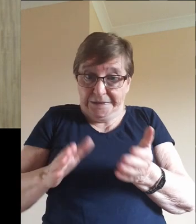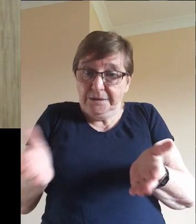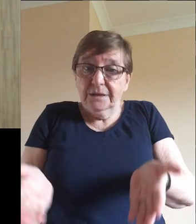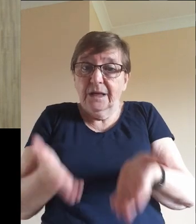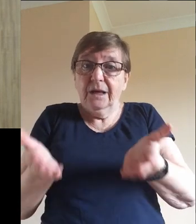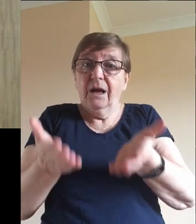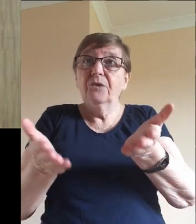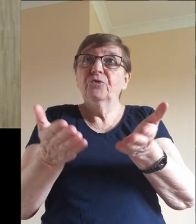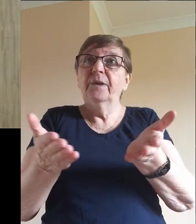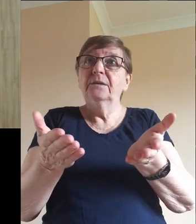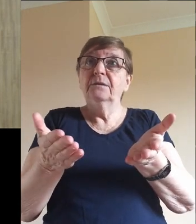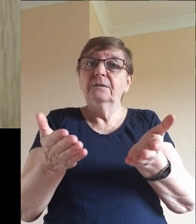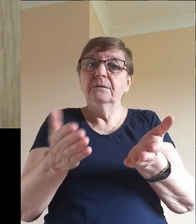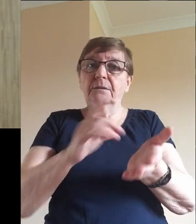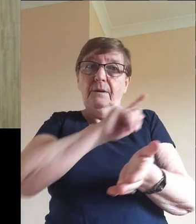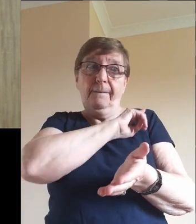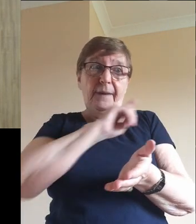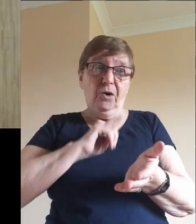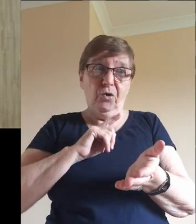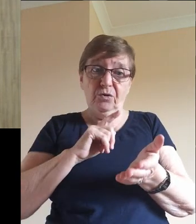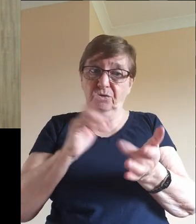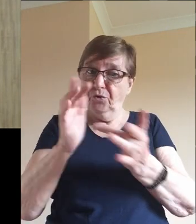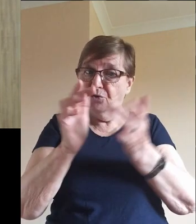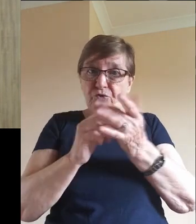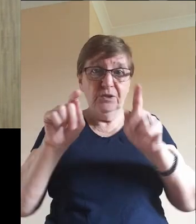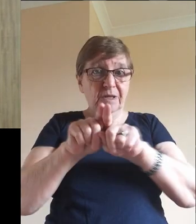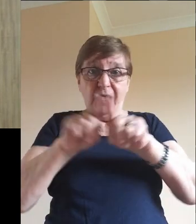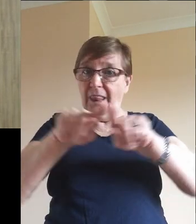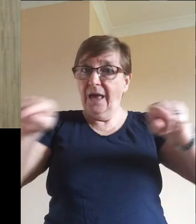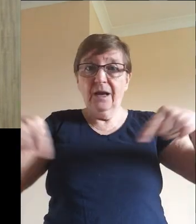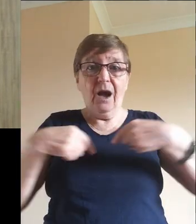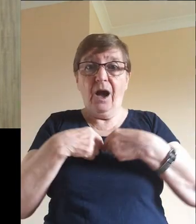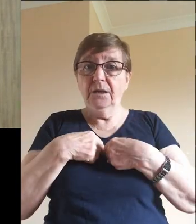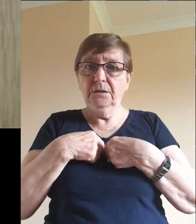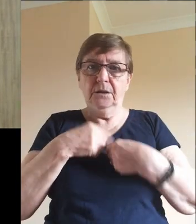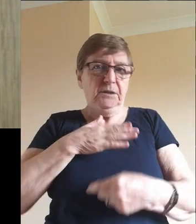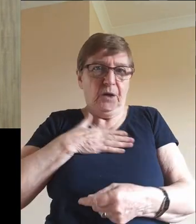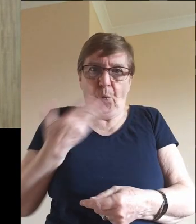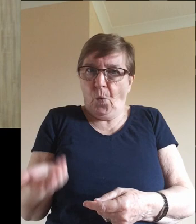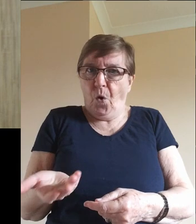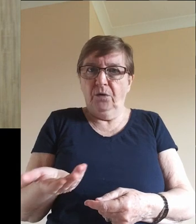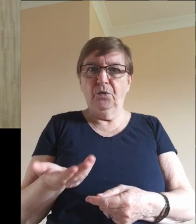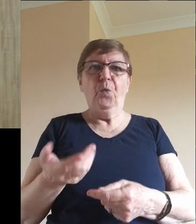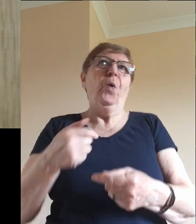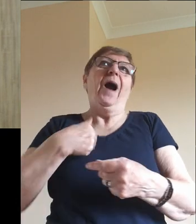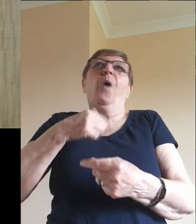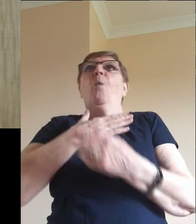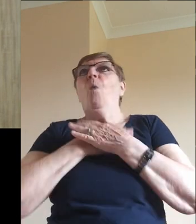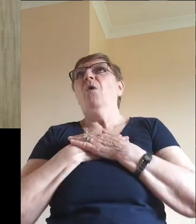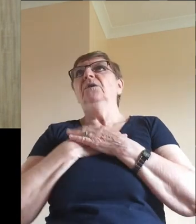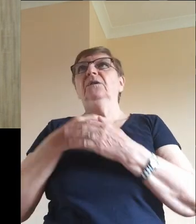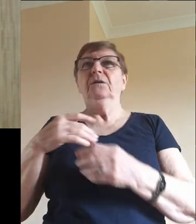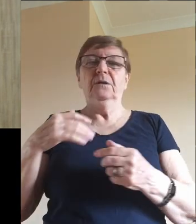because he's one of us and he wouldn't love the idea of suffering.